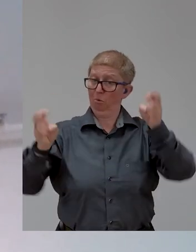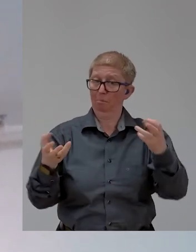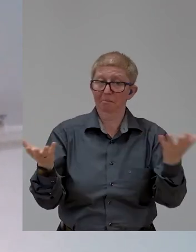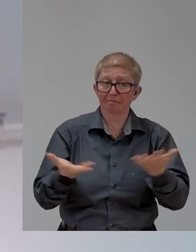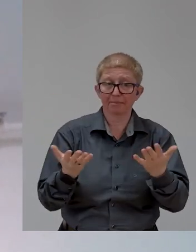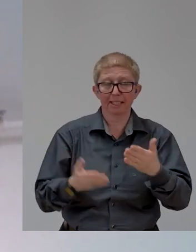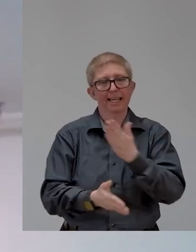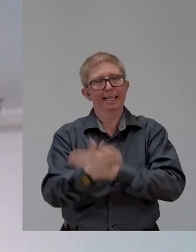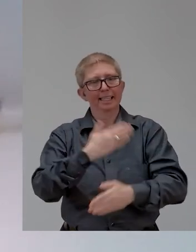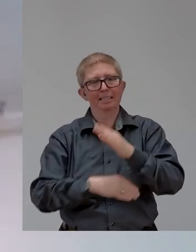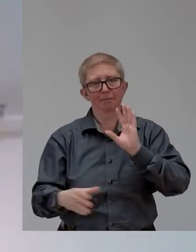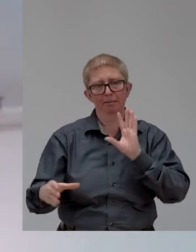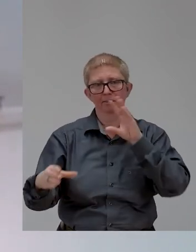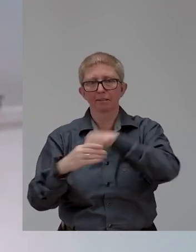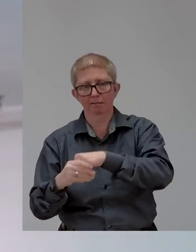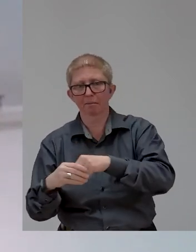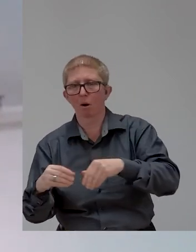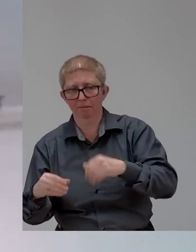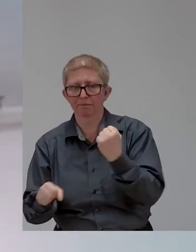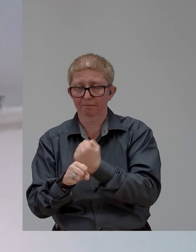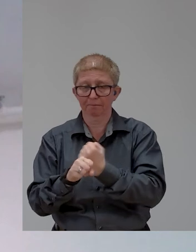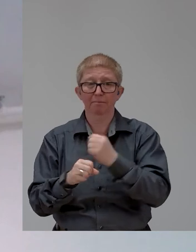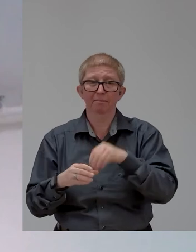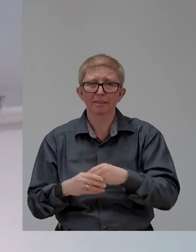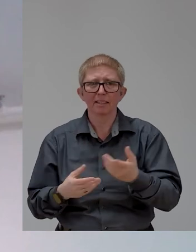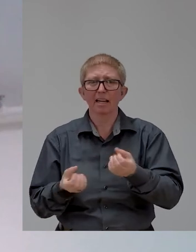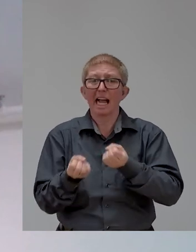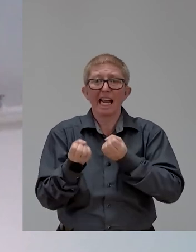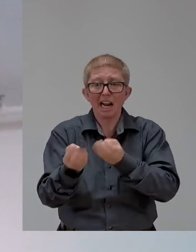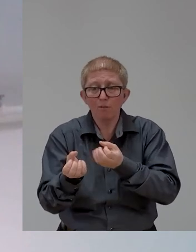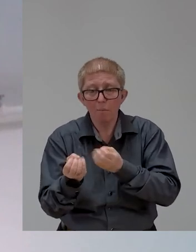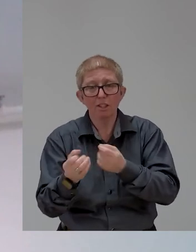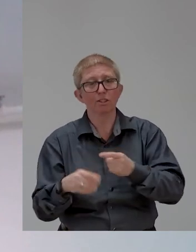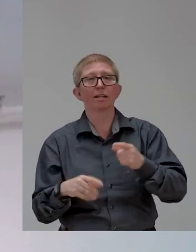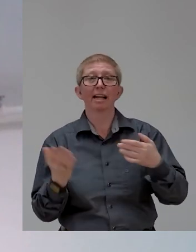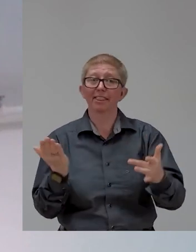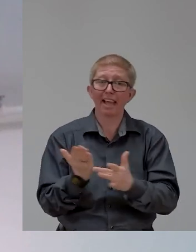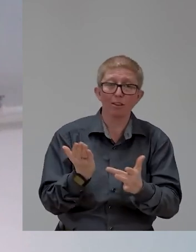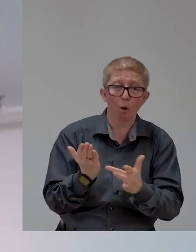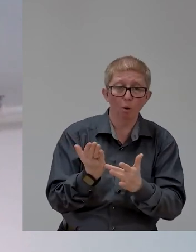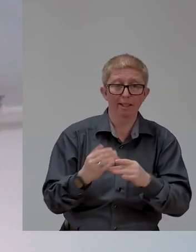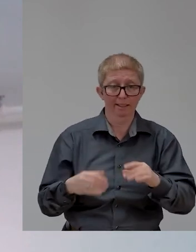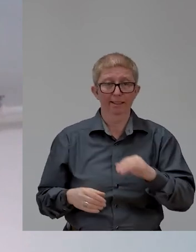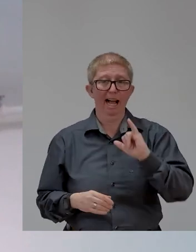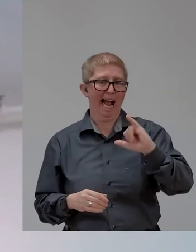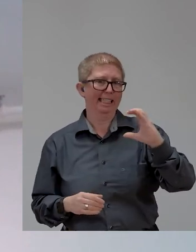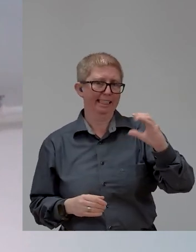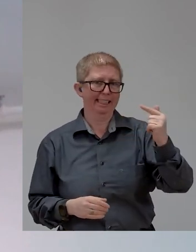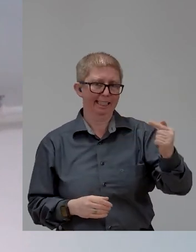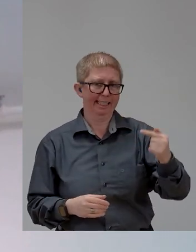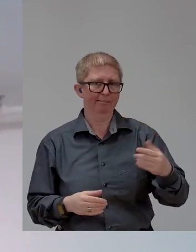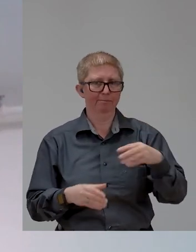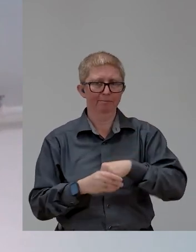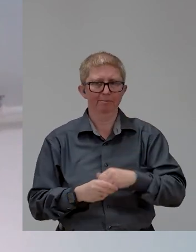employment, and information and communication technology, ICT. And I see them as being two